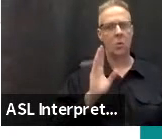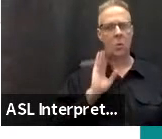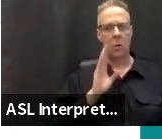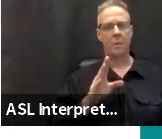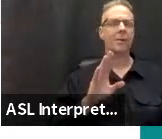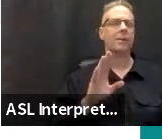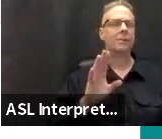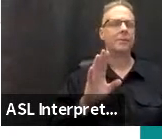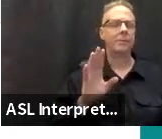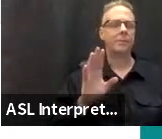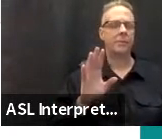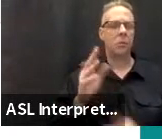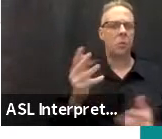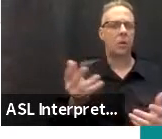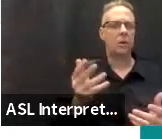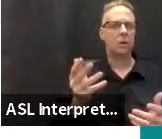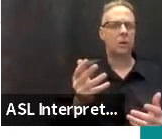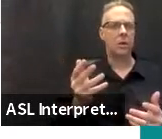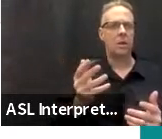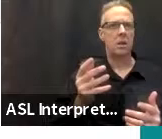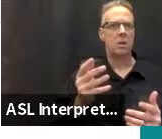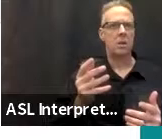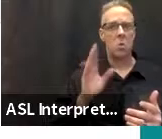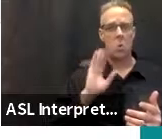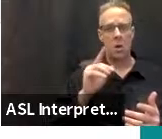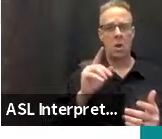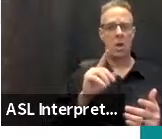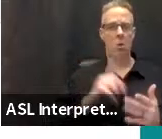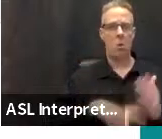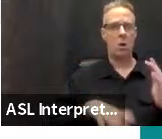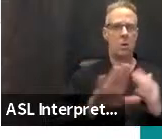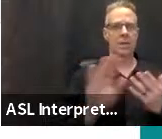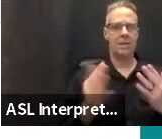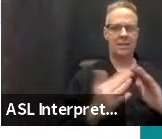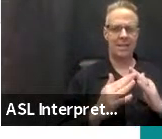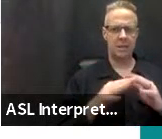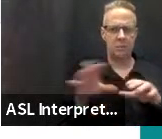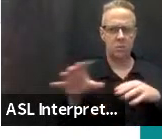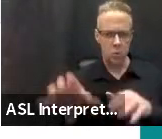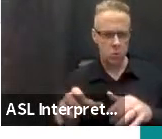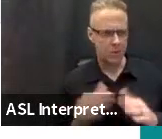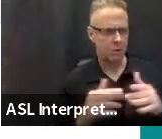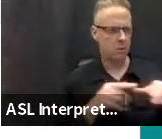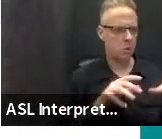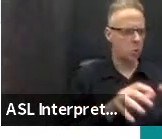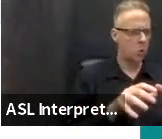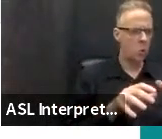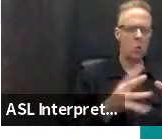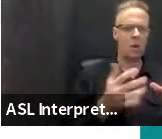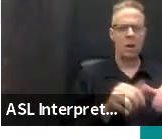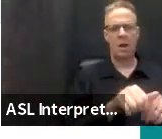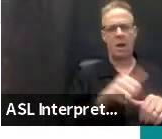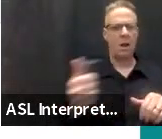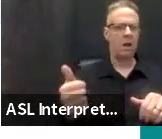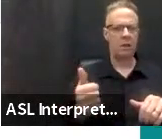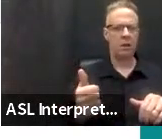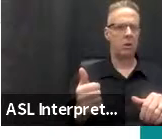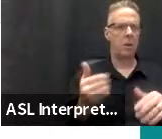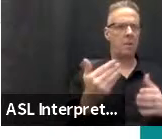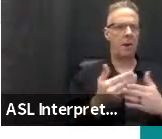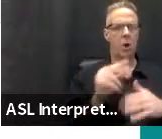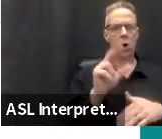also, what do the cities do? How do we, what other grants could fund